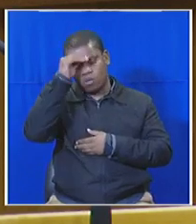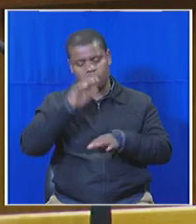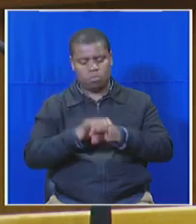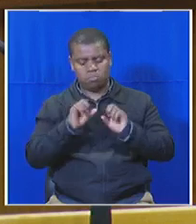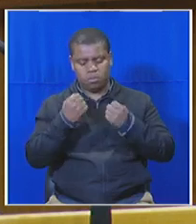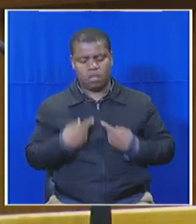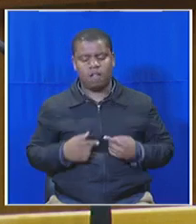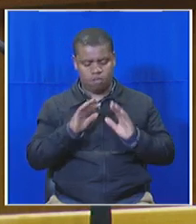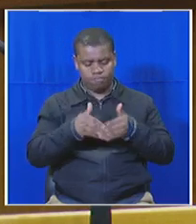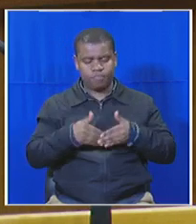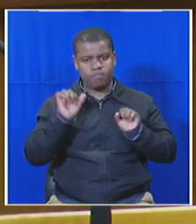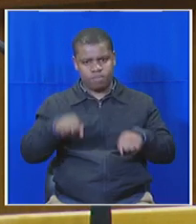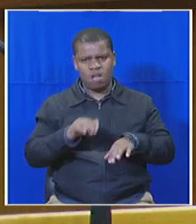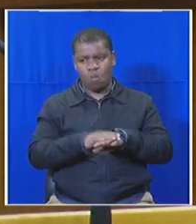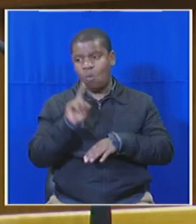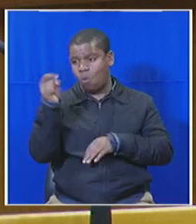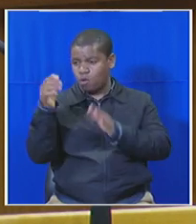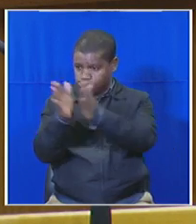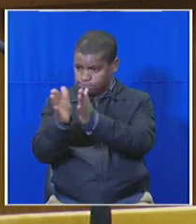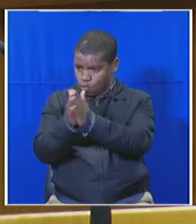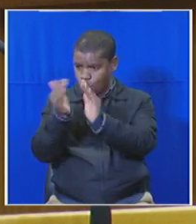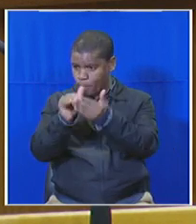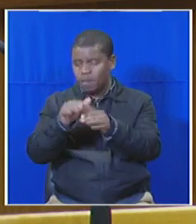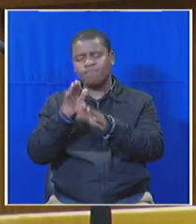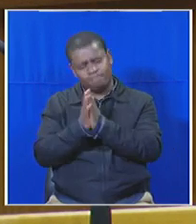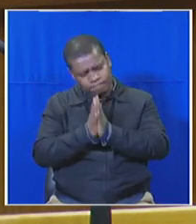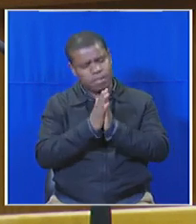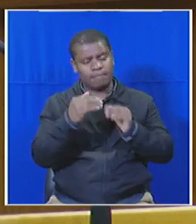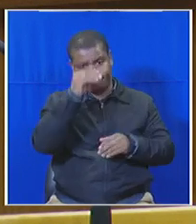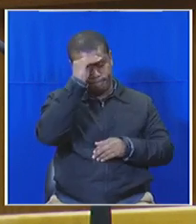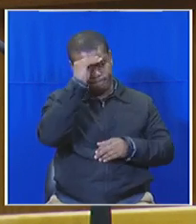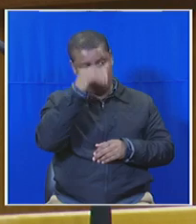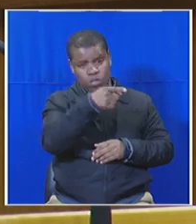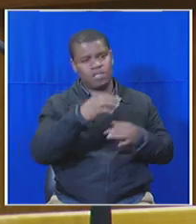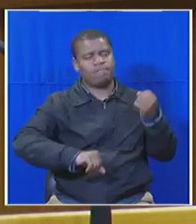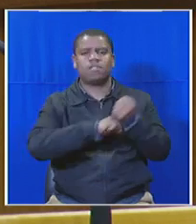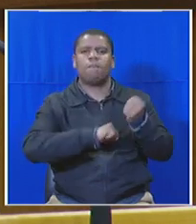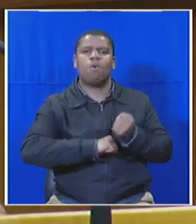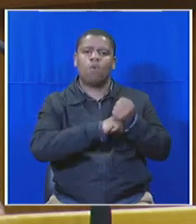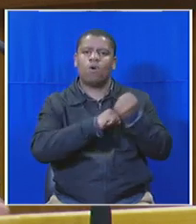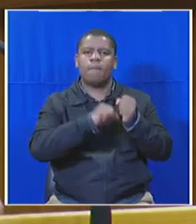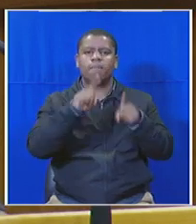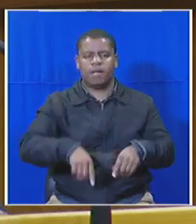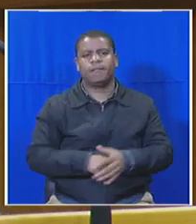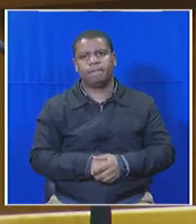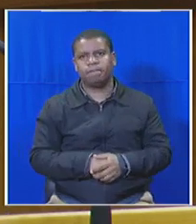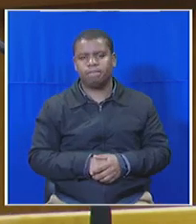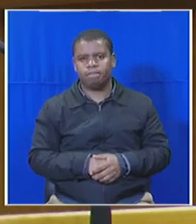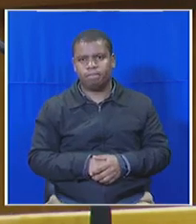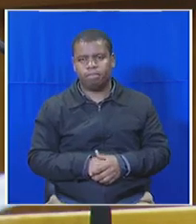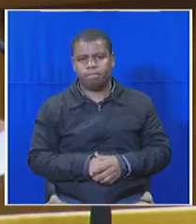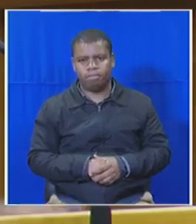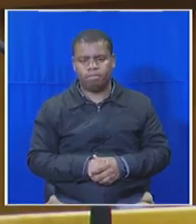South Africans to support our police members and appreciate the thin blue line which serves and protects us daily. Your time I is thank up.